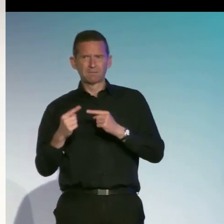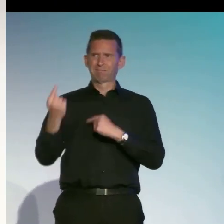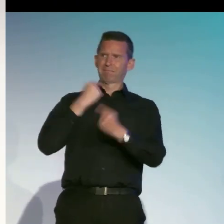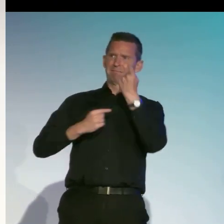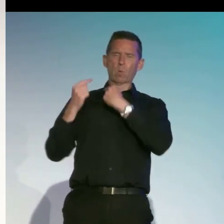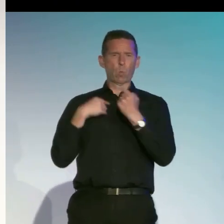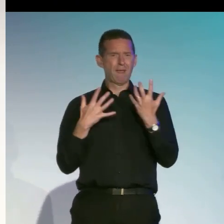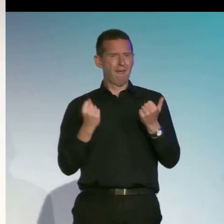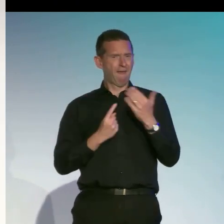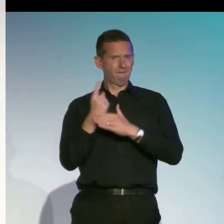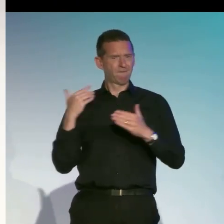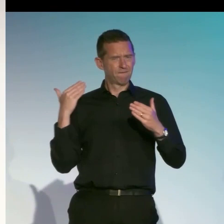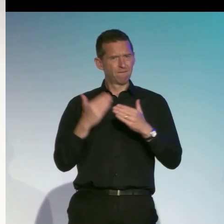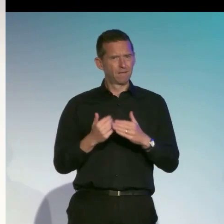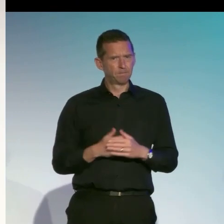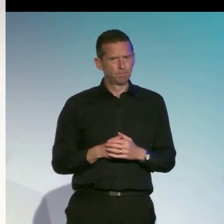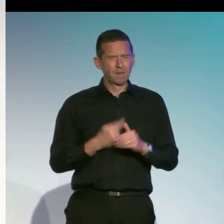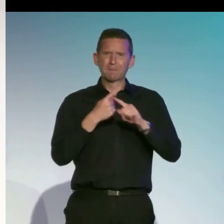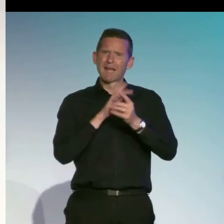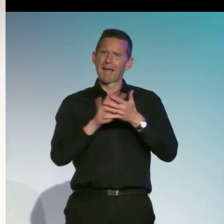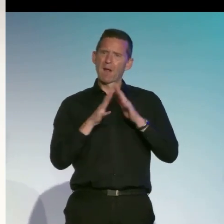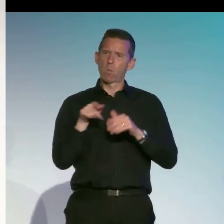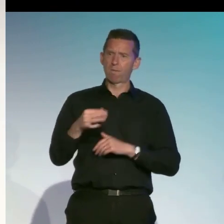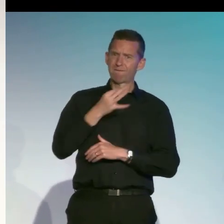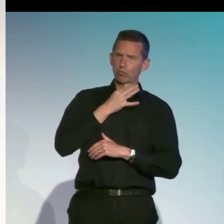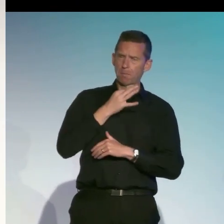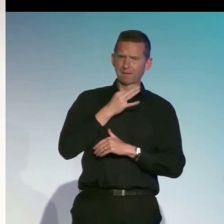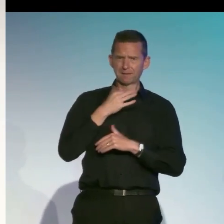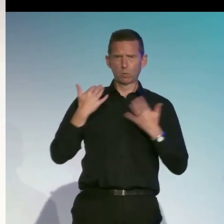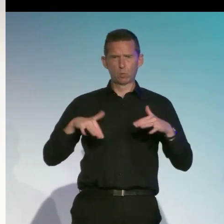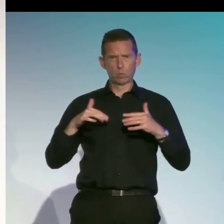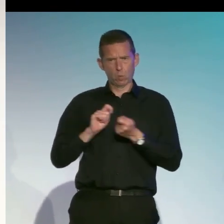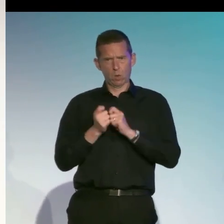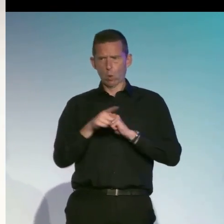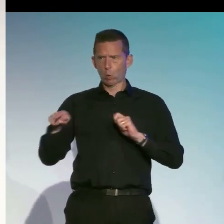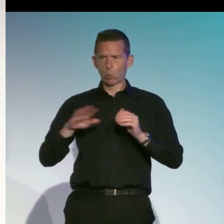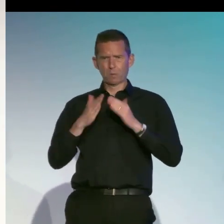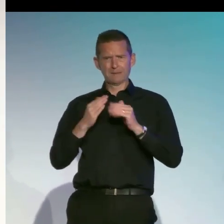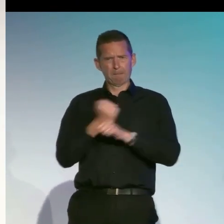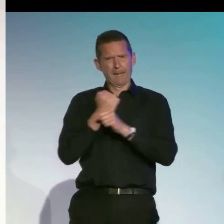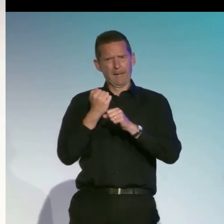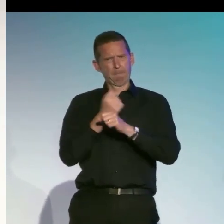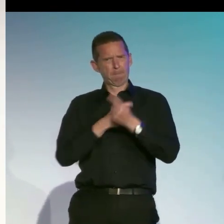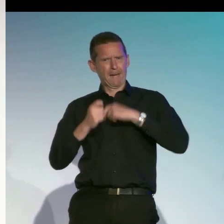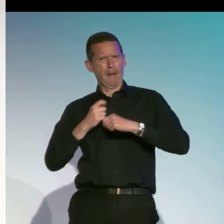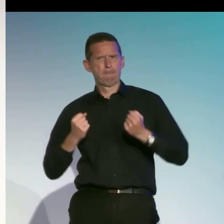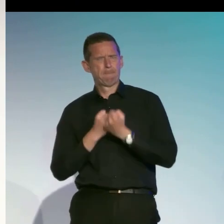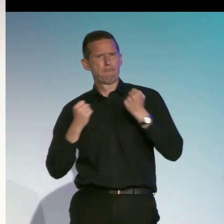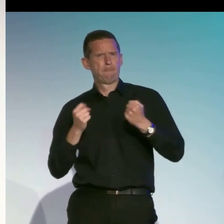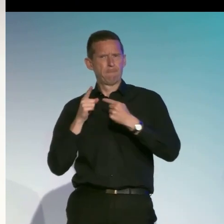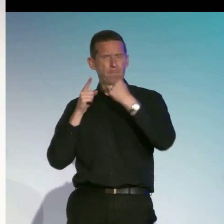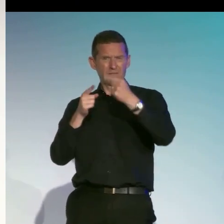we have faced, but also how that vulnerability has shaped communities of resistance, right? We still see